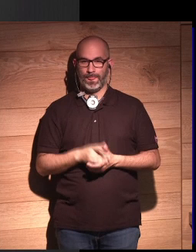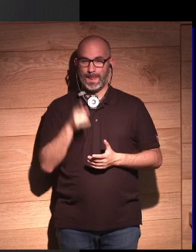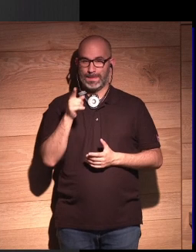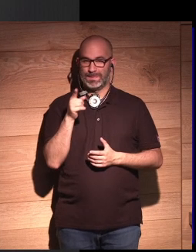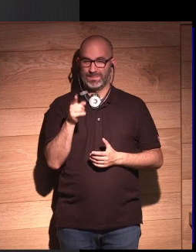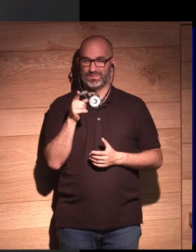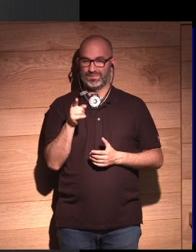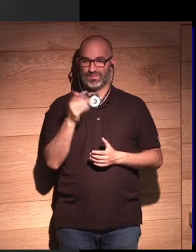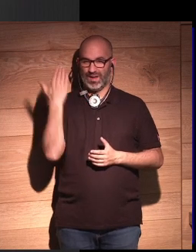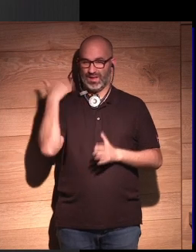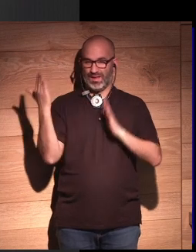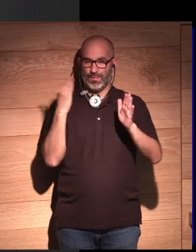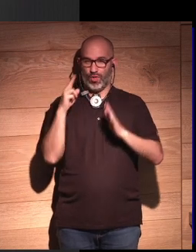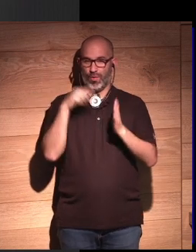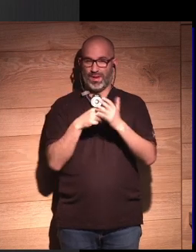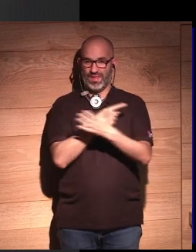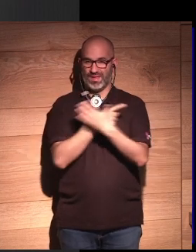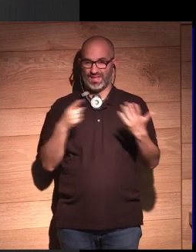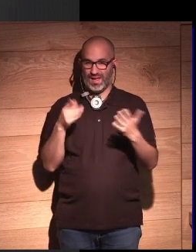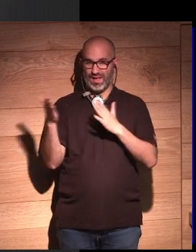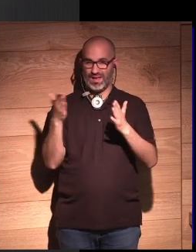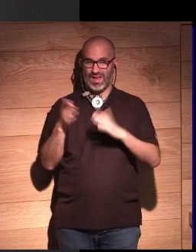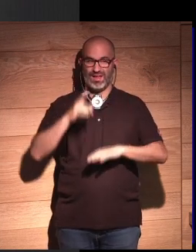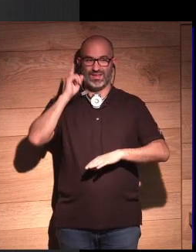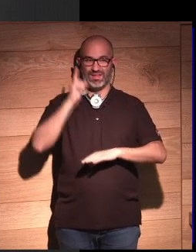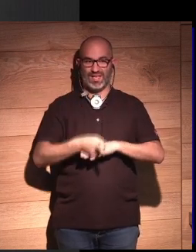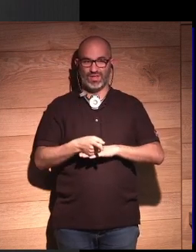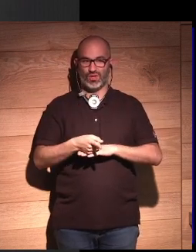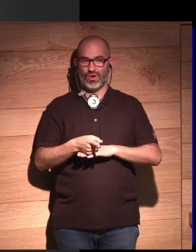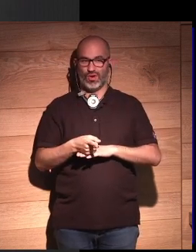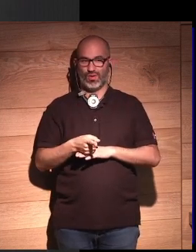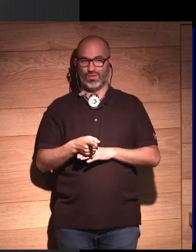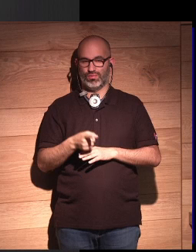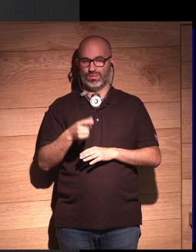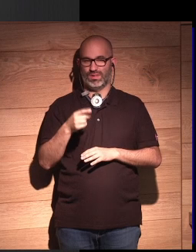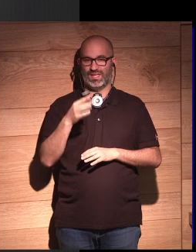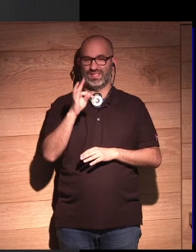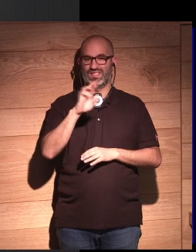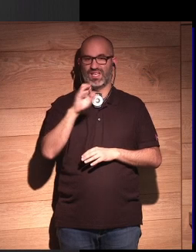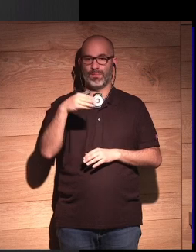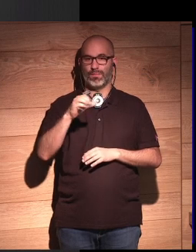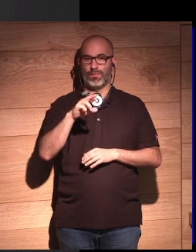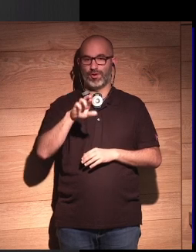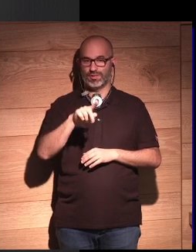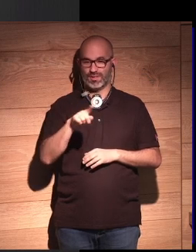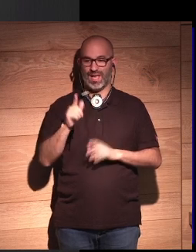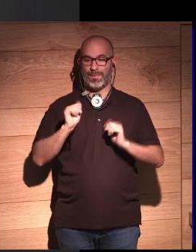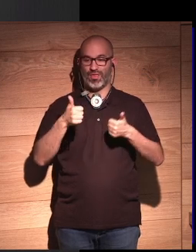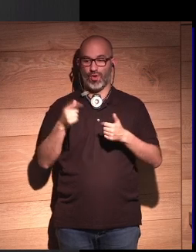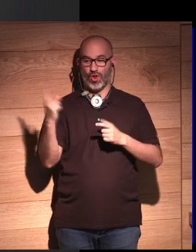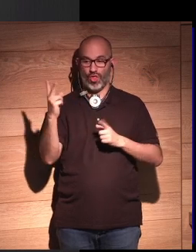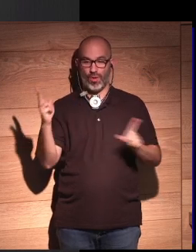at DreamWorks. He left and went into business with them and started a company called Dreamscape. And Dreamscape